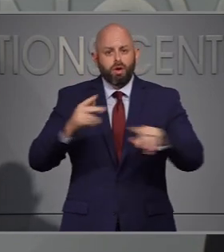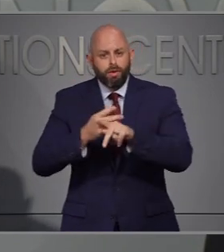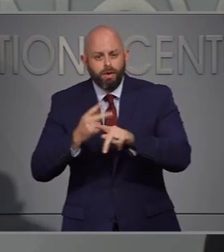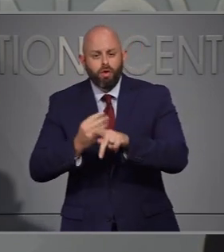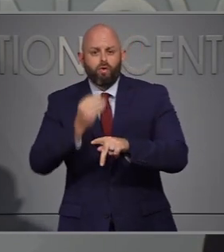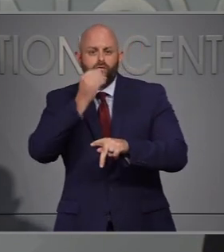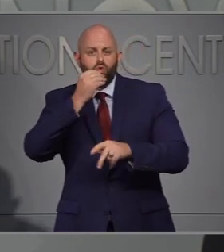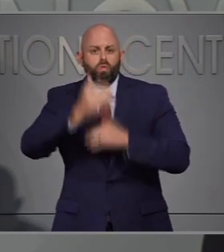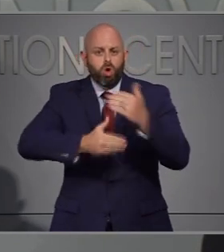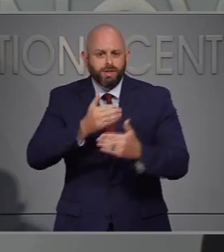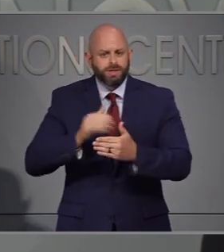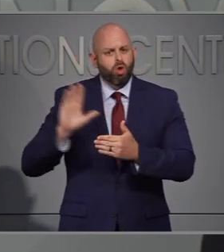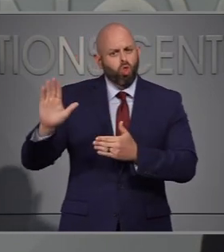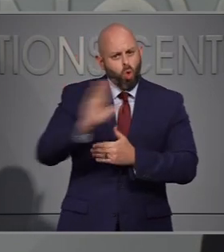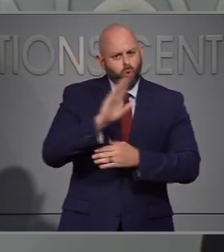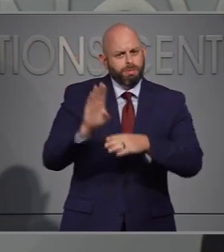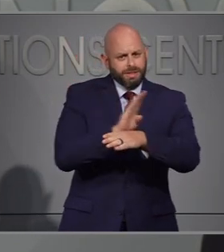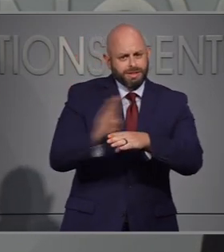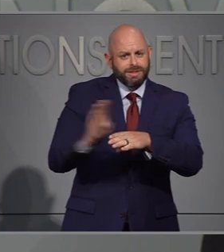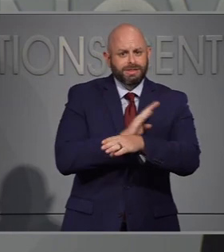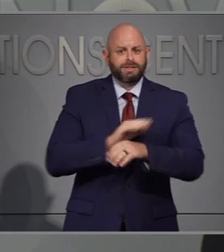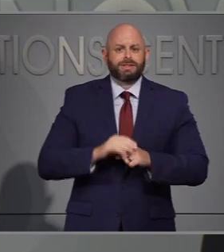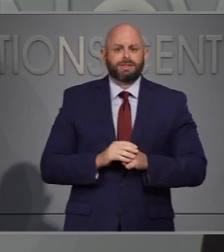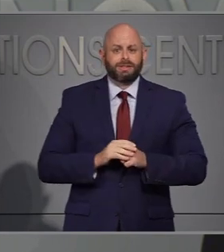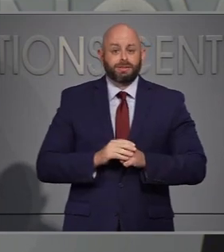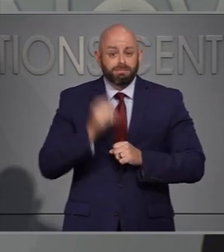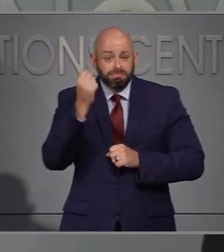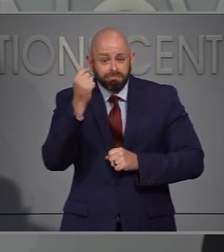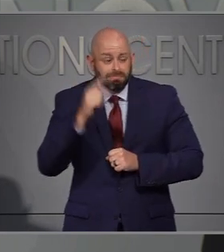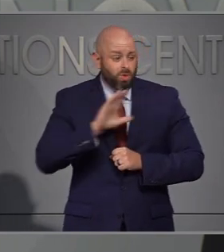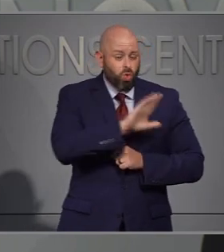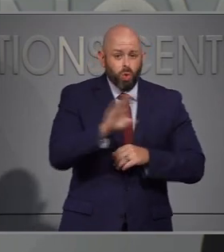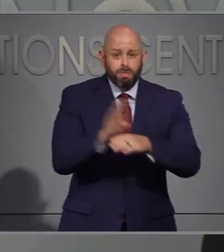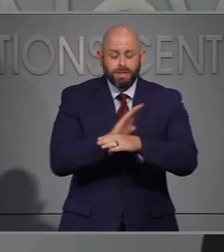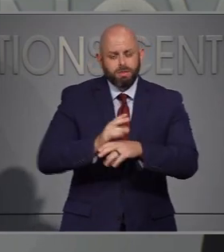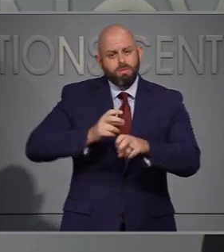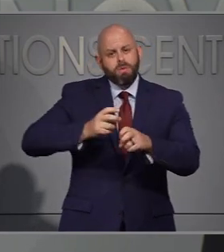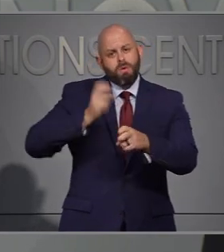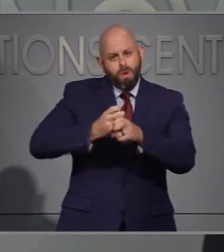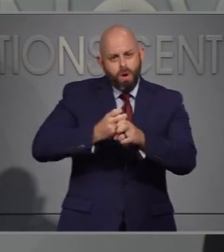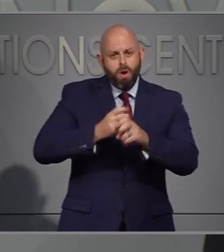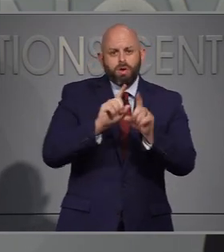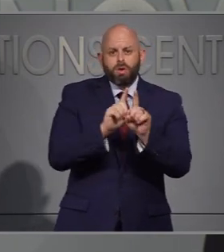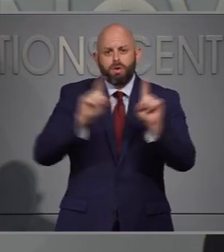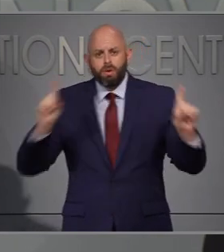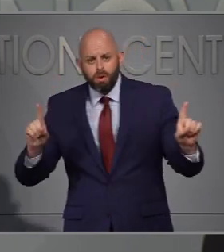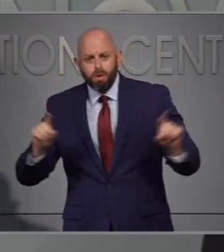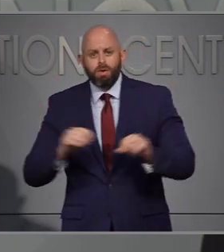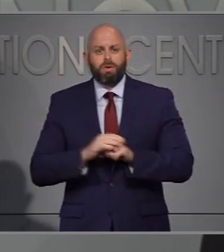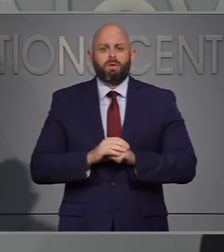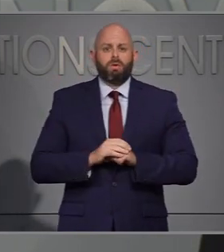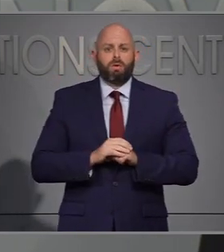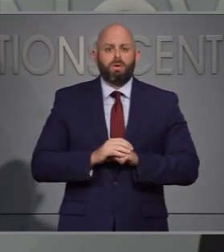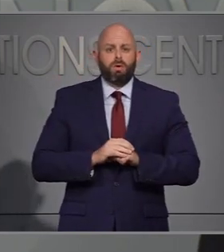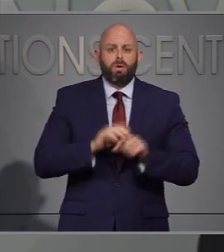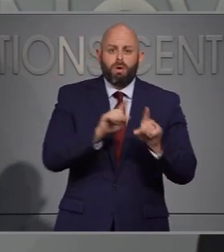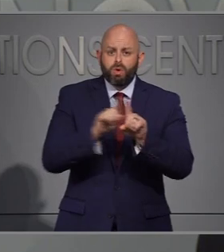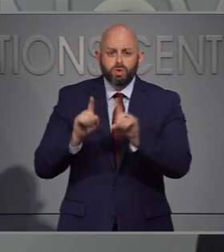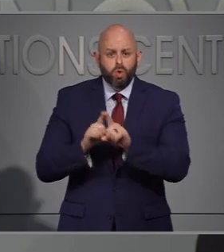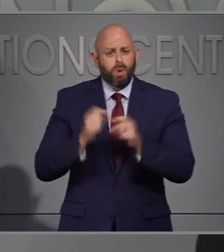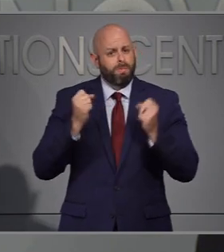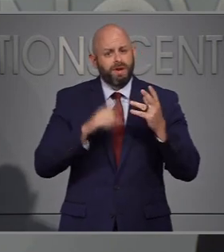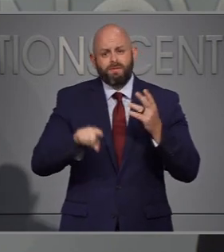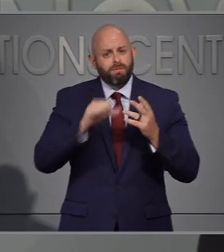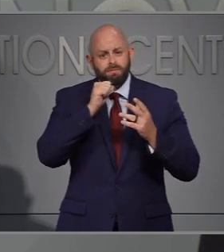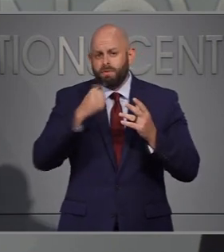processing. These are industries where social distancing can be challenging, health insurance is often not provided,